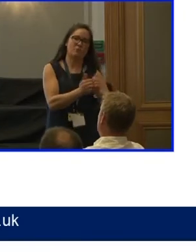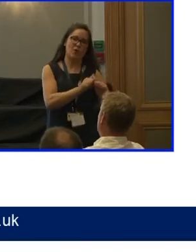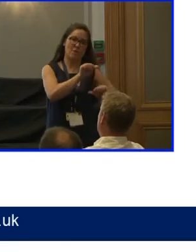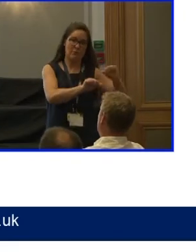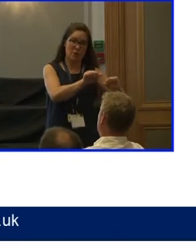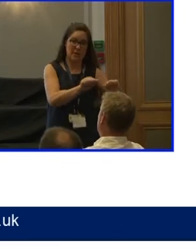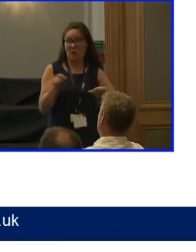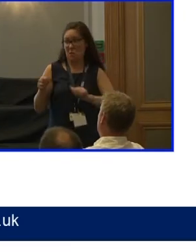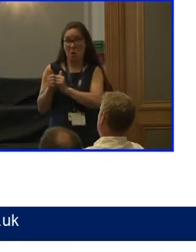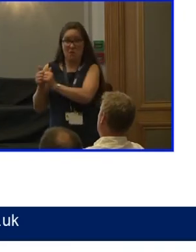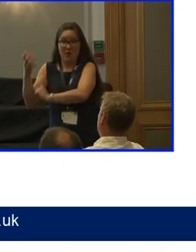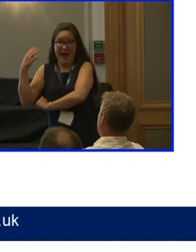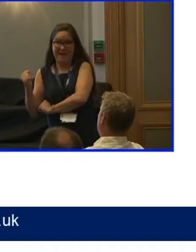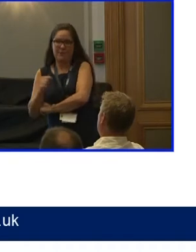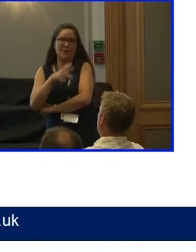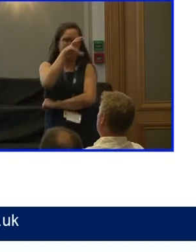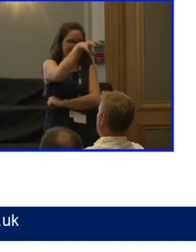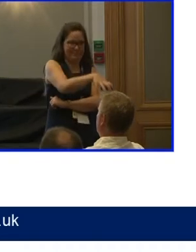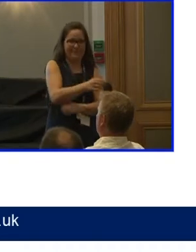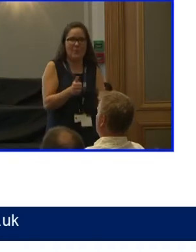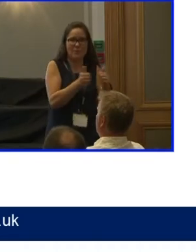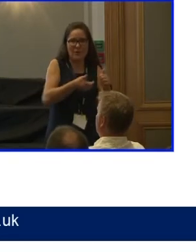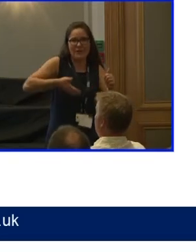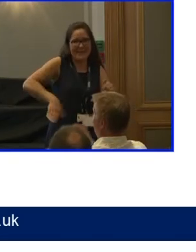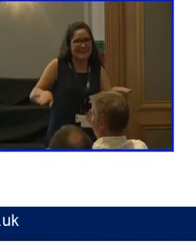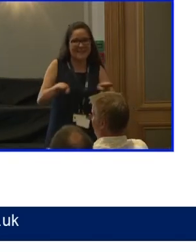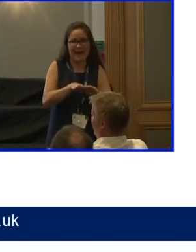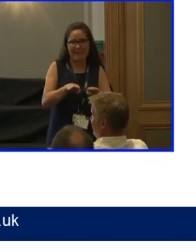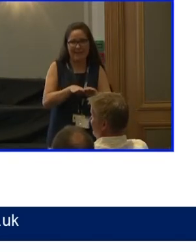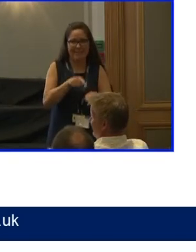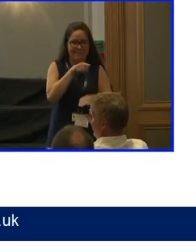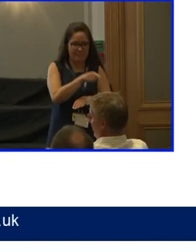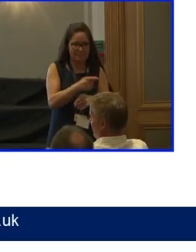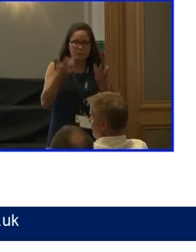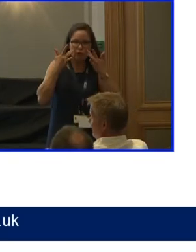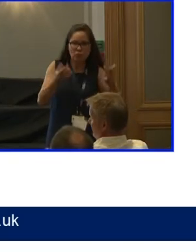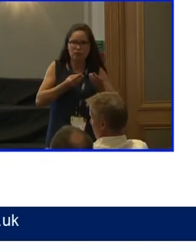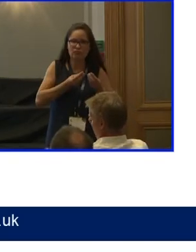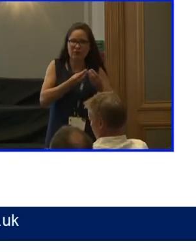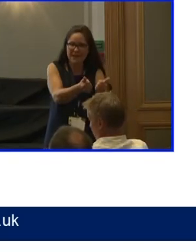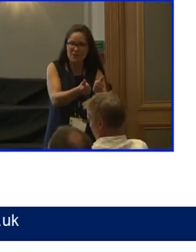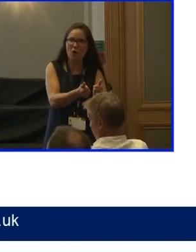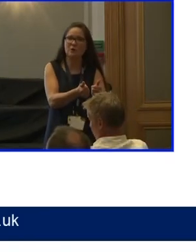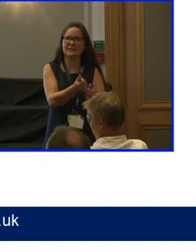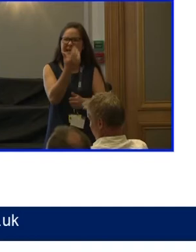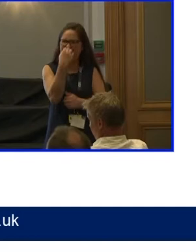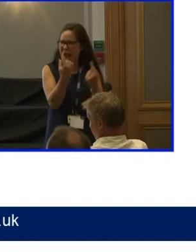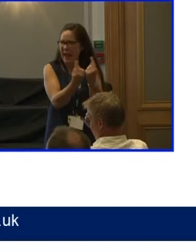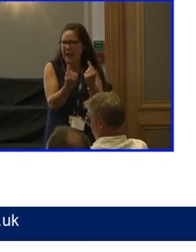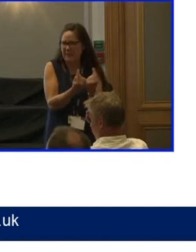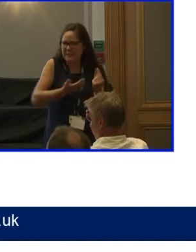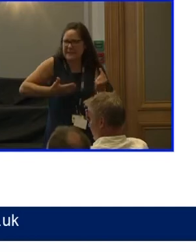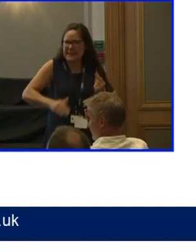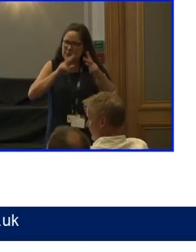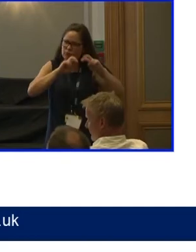is to make sure that that site is able to provide the resources and the capacity and capability to successfully conduct that